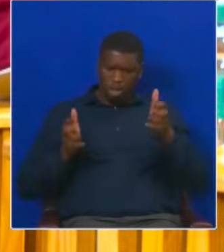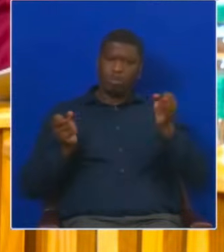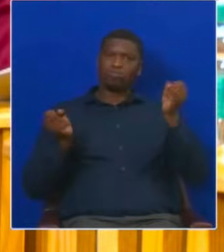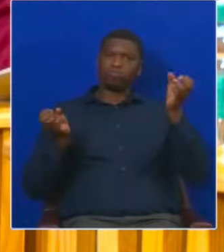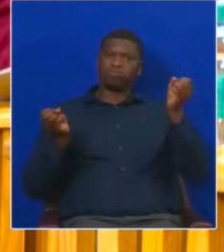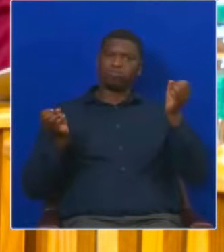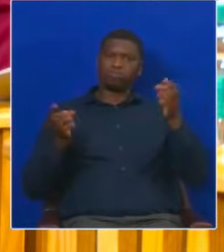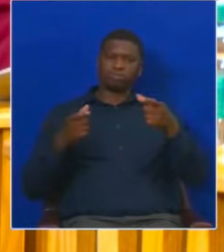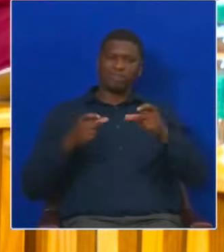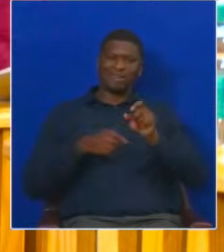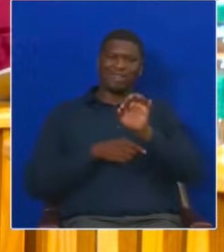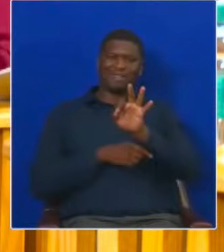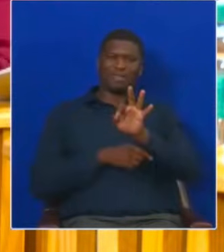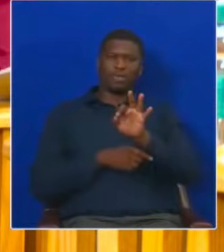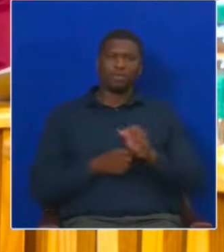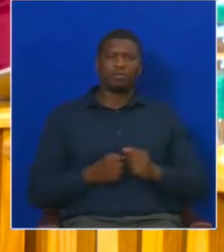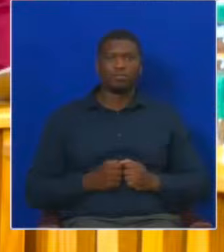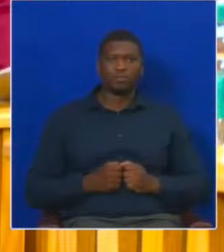affidavit.